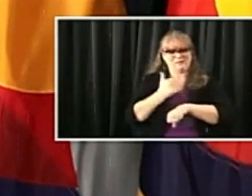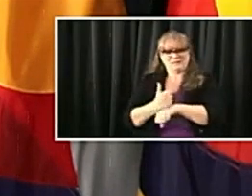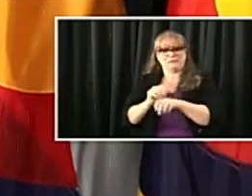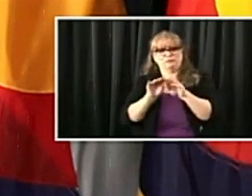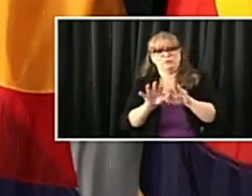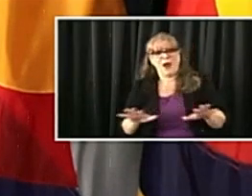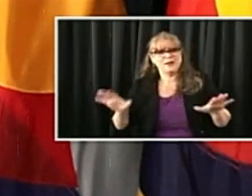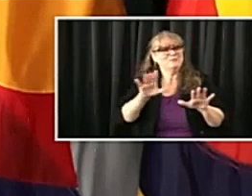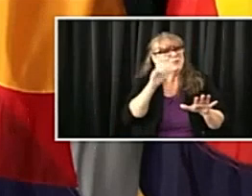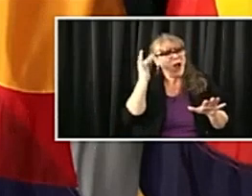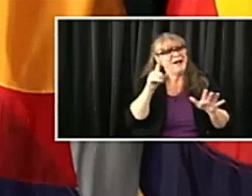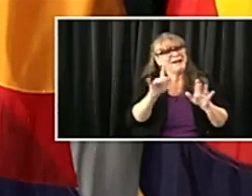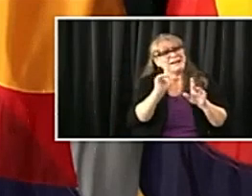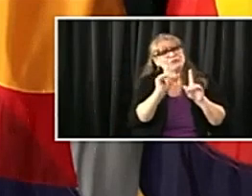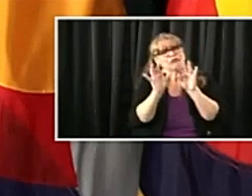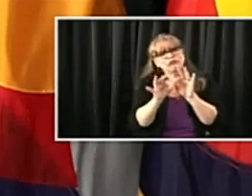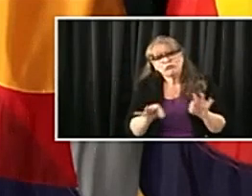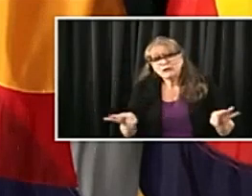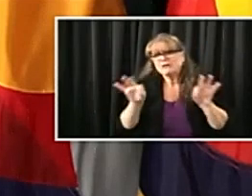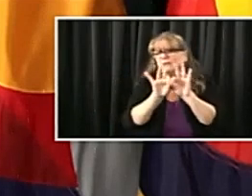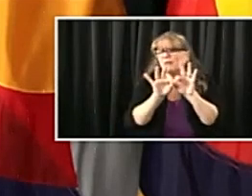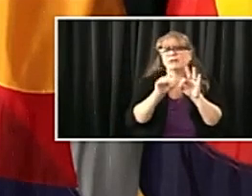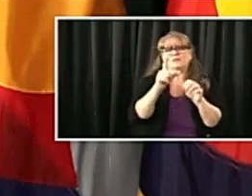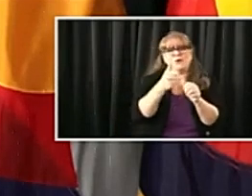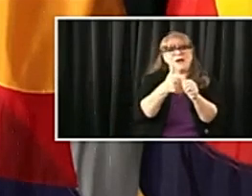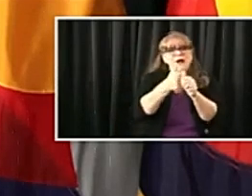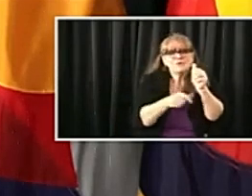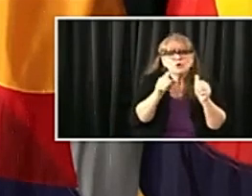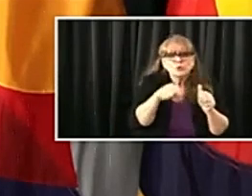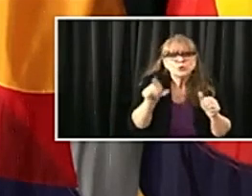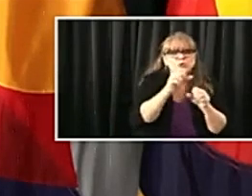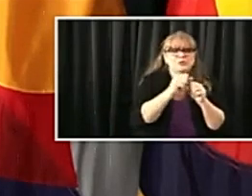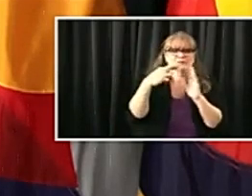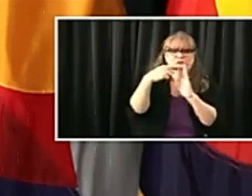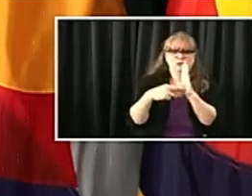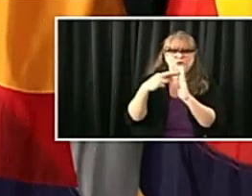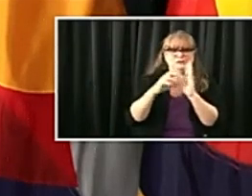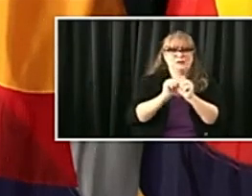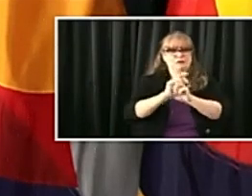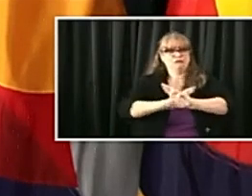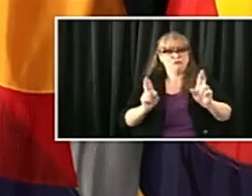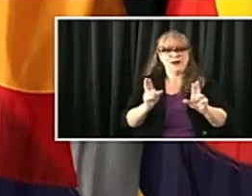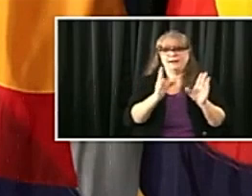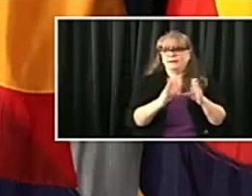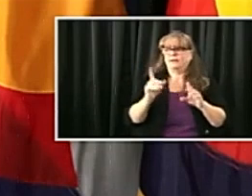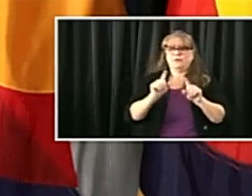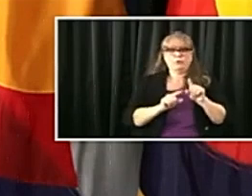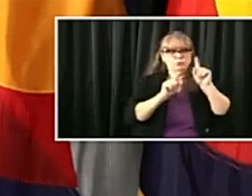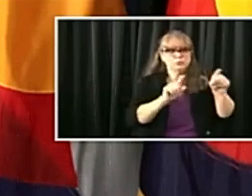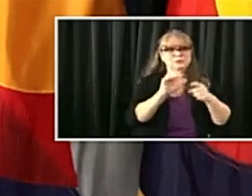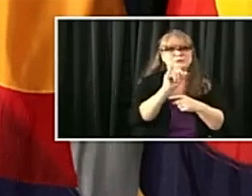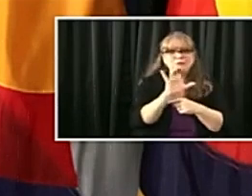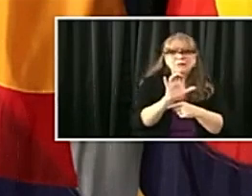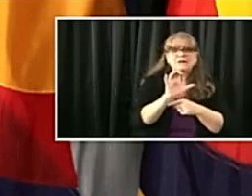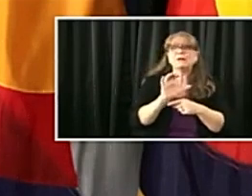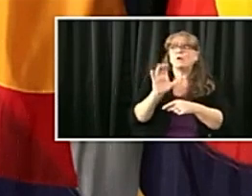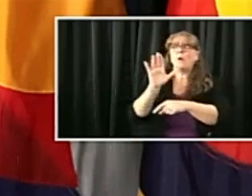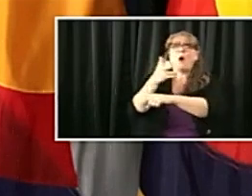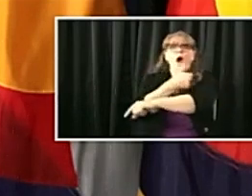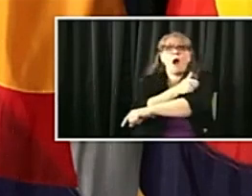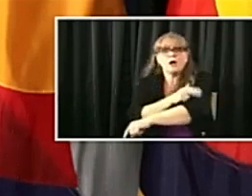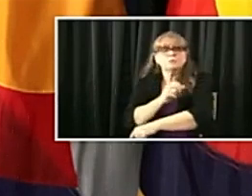or go to a hospital or go to a pharmacy. But for most people, it'll be hospital, pharmacy, drive-through clinic,